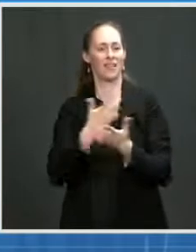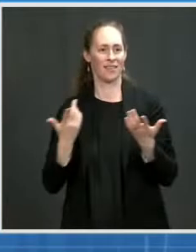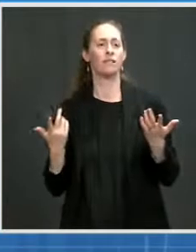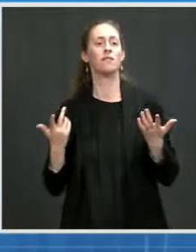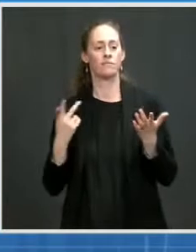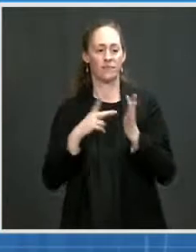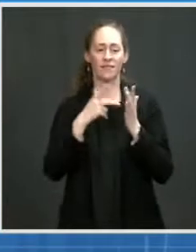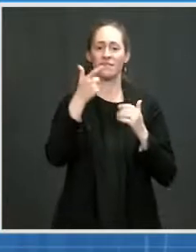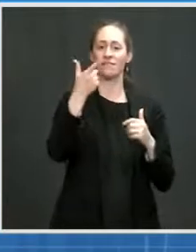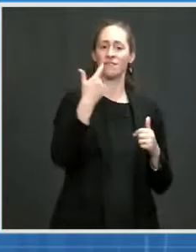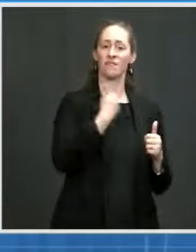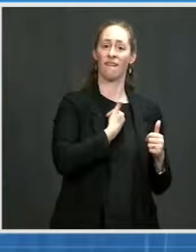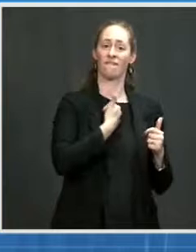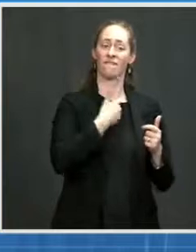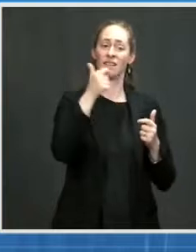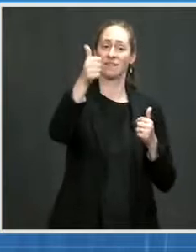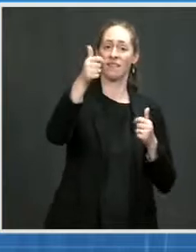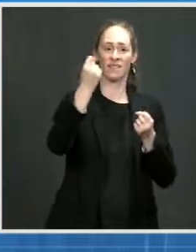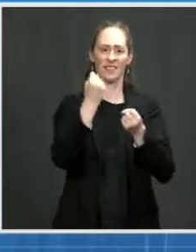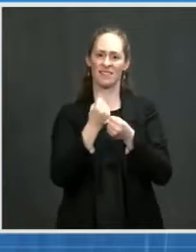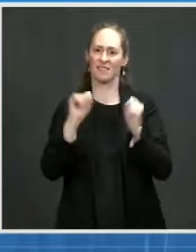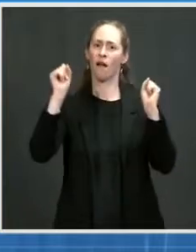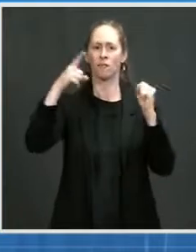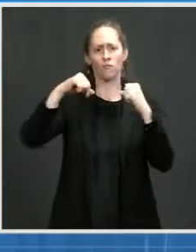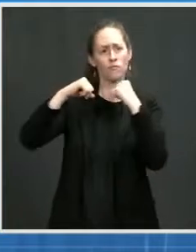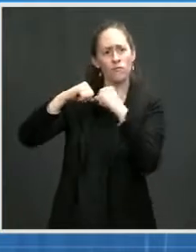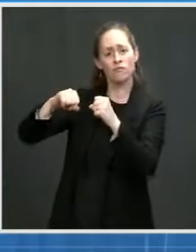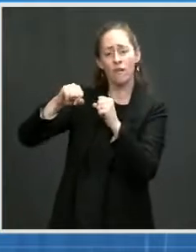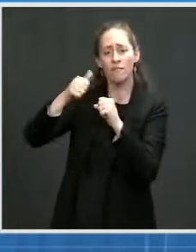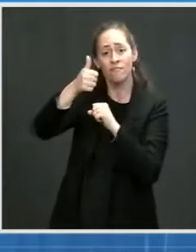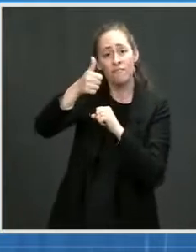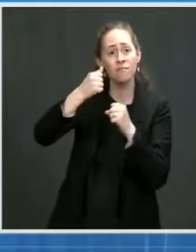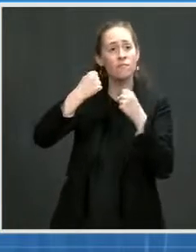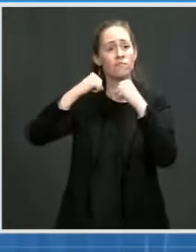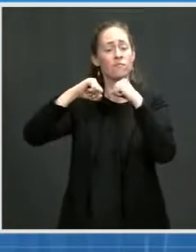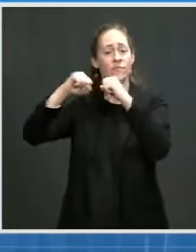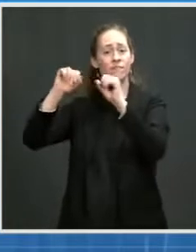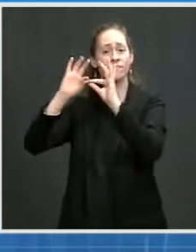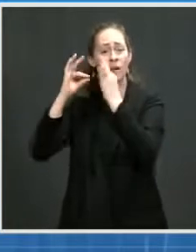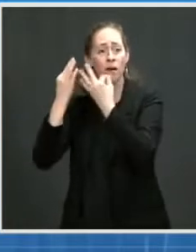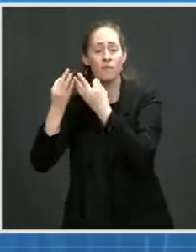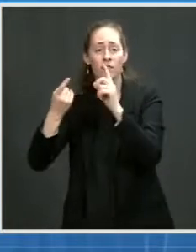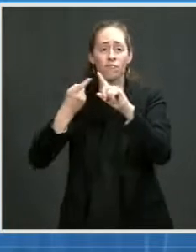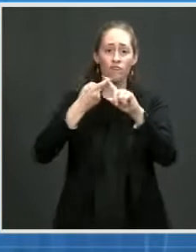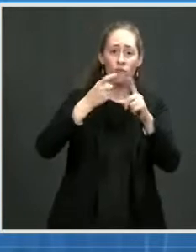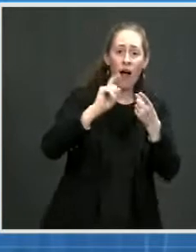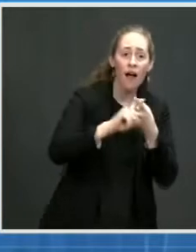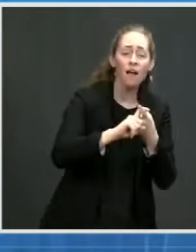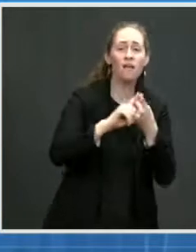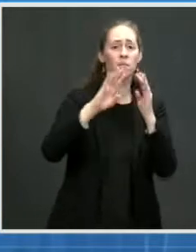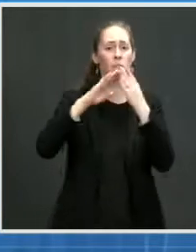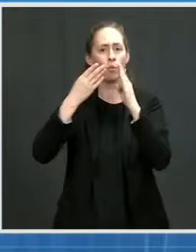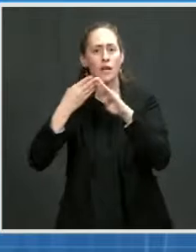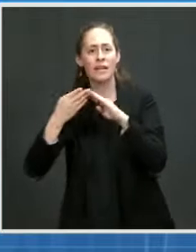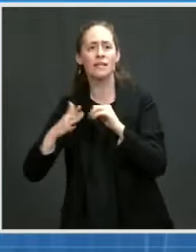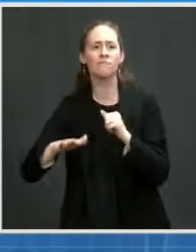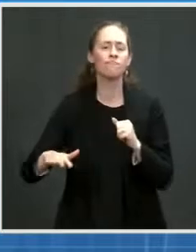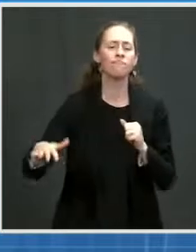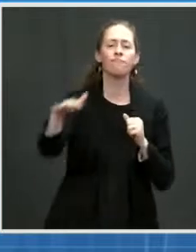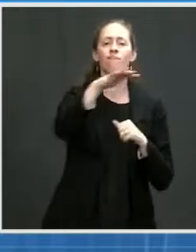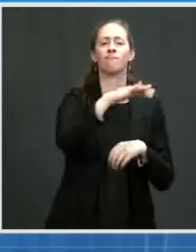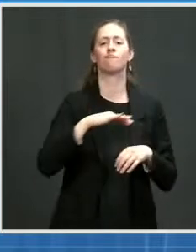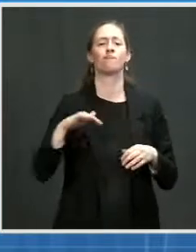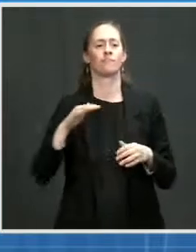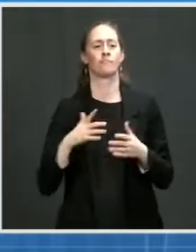mine, and my family's and my friends, and yours, and the health of people who can't get vaccinated because of their